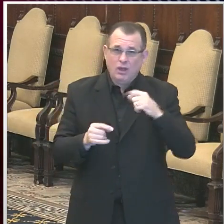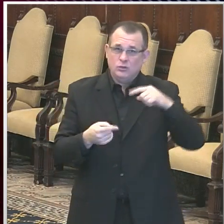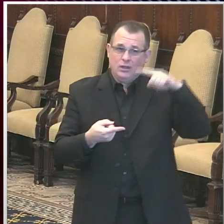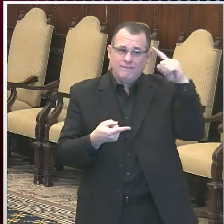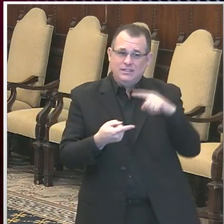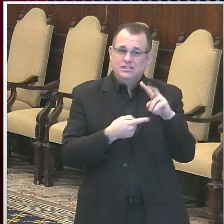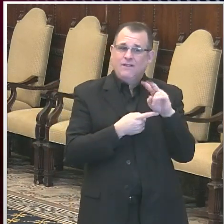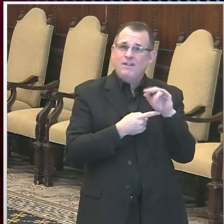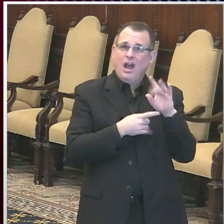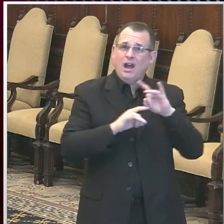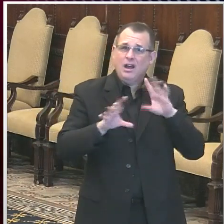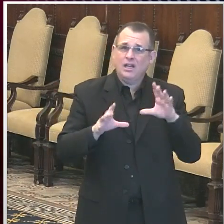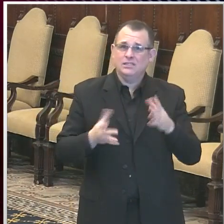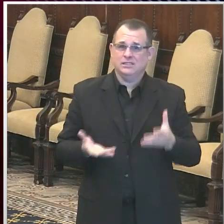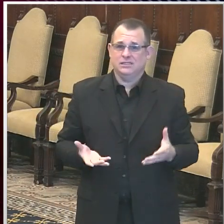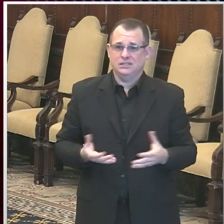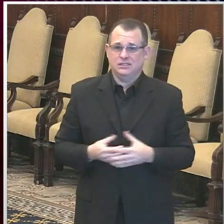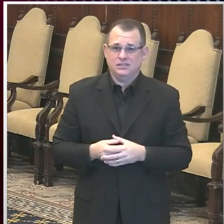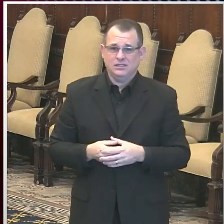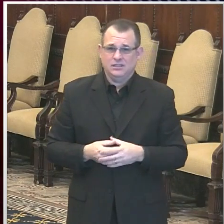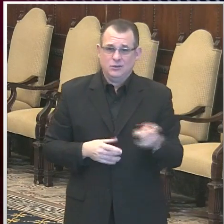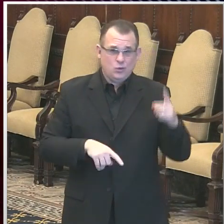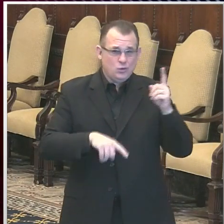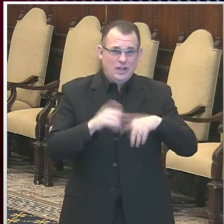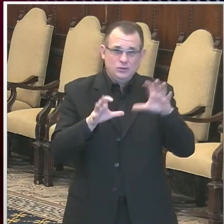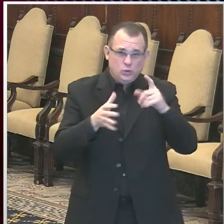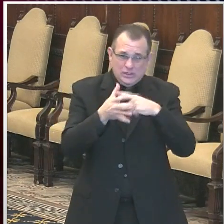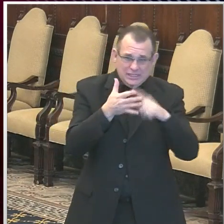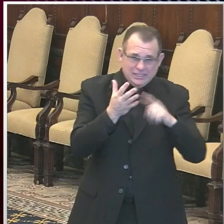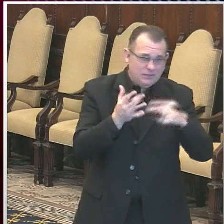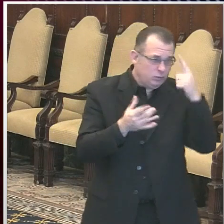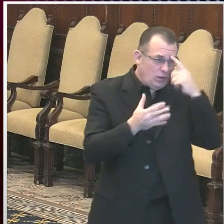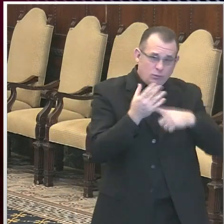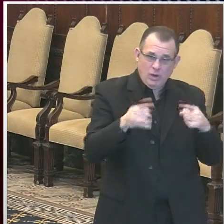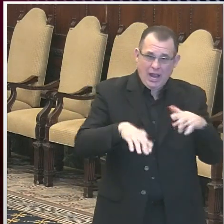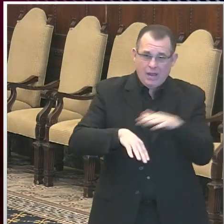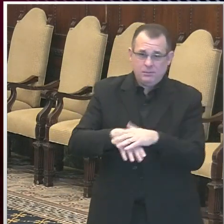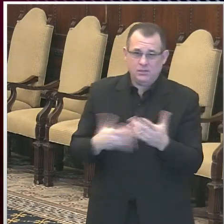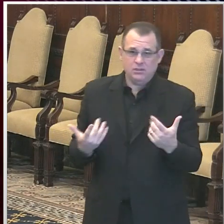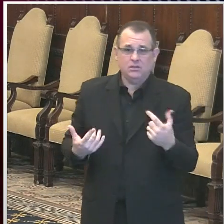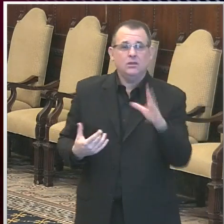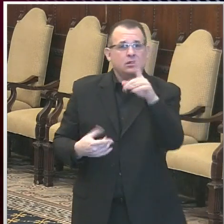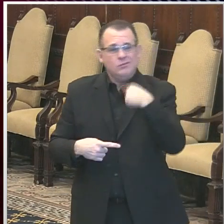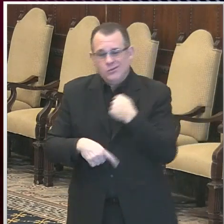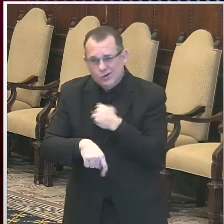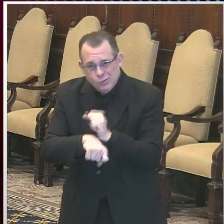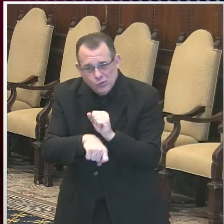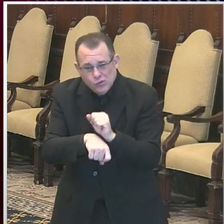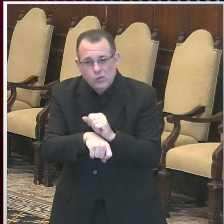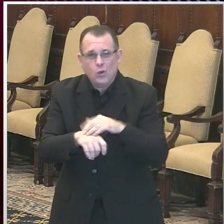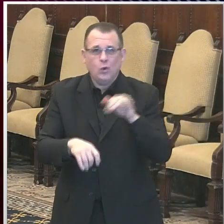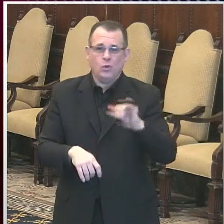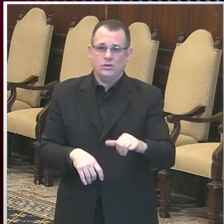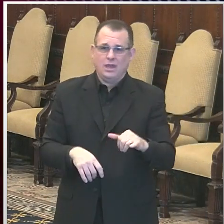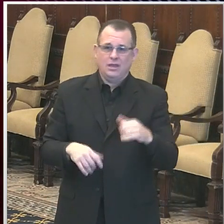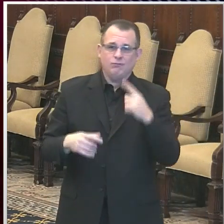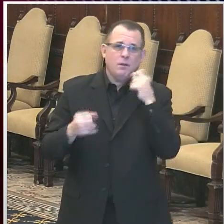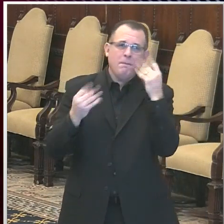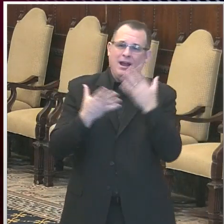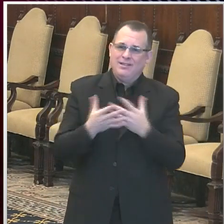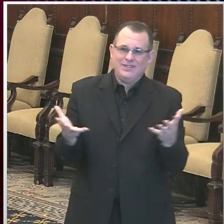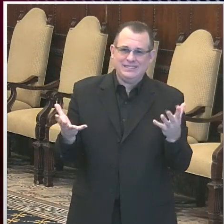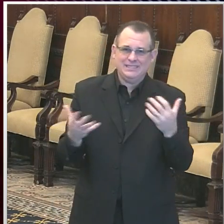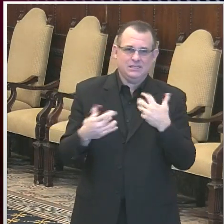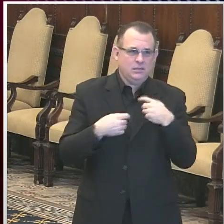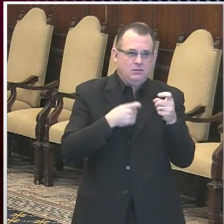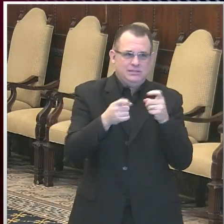can't go about the old way because of what's happening? Well, we're working on those strategies now. At the same time, we're juggling the other 12 balls in the air that we're dealing with as